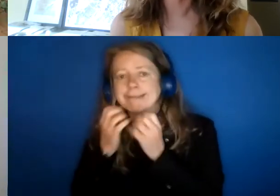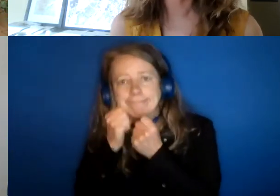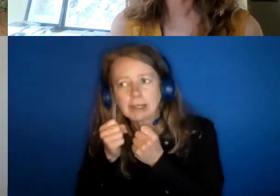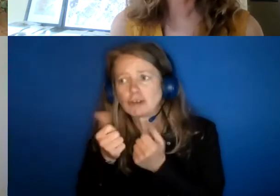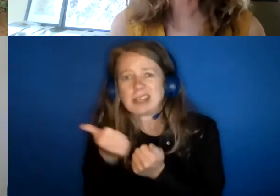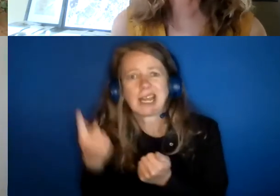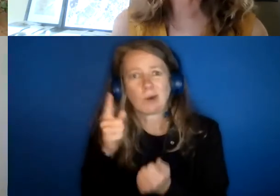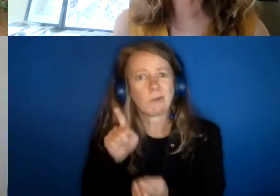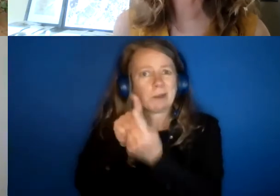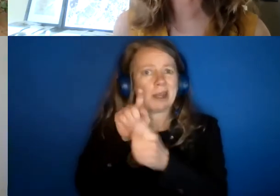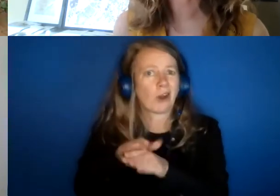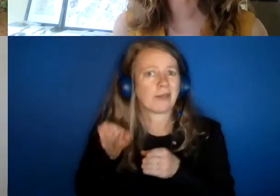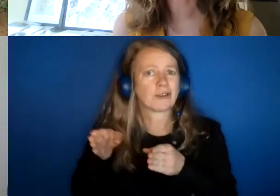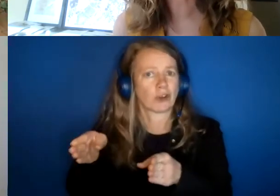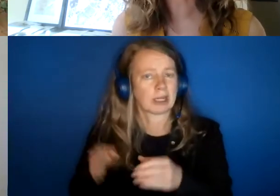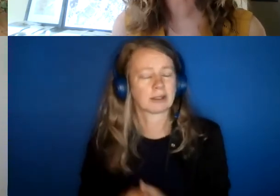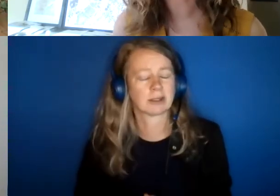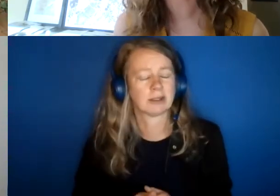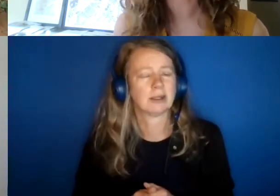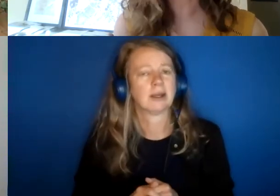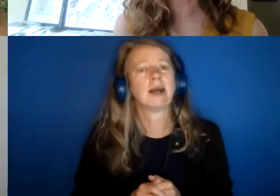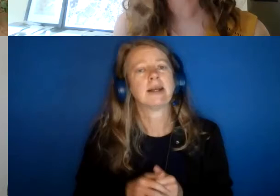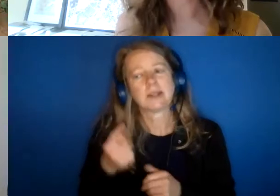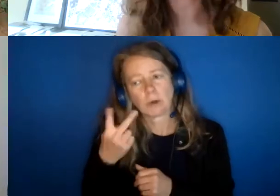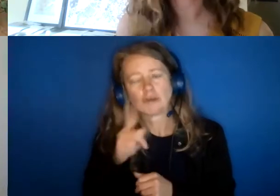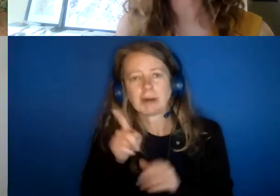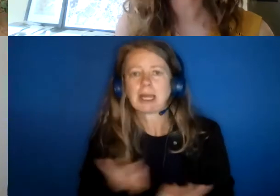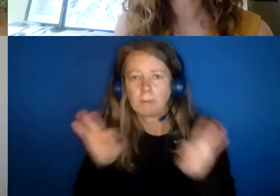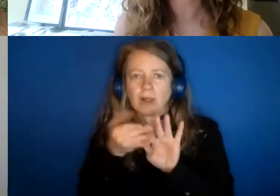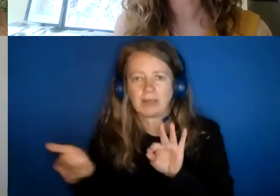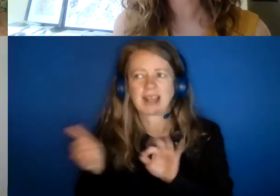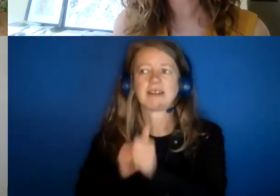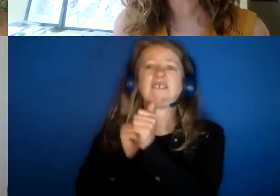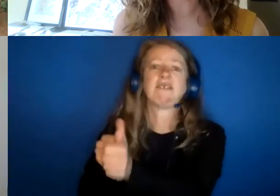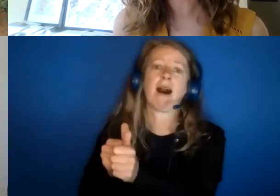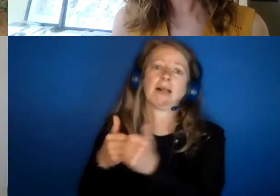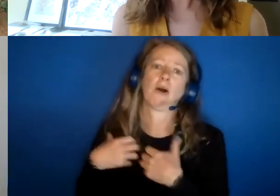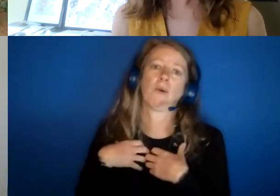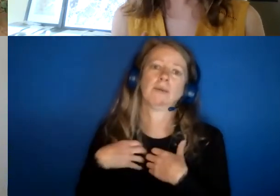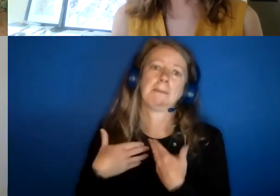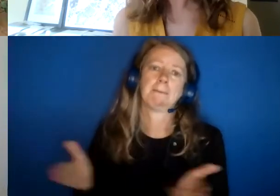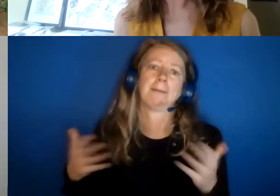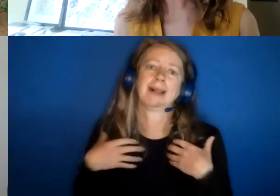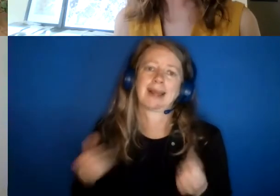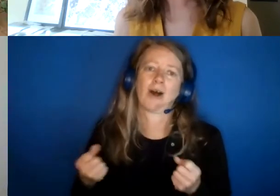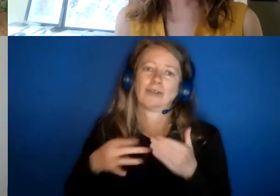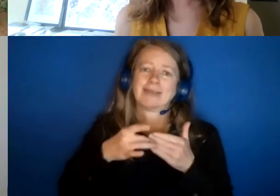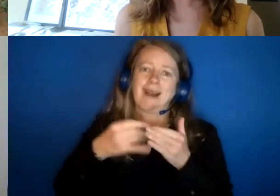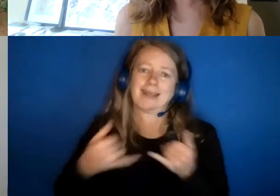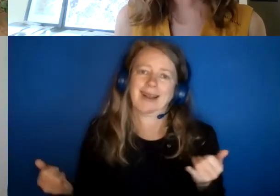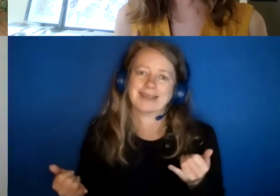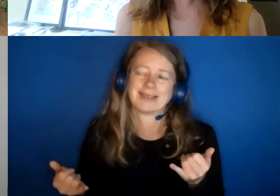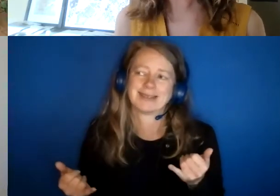couple of really important things. One is follow public health guidelines, and those change.